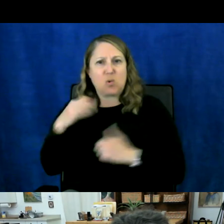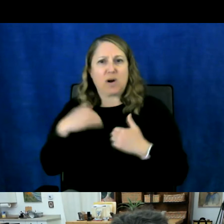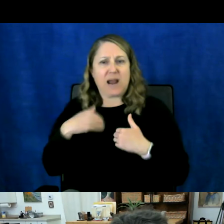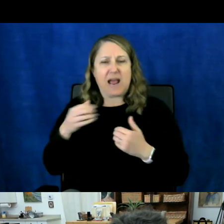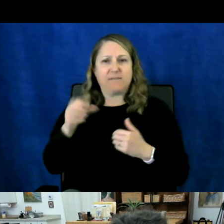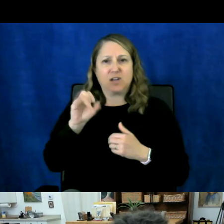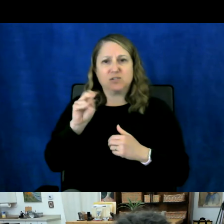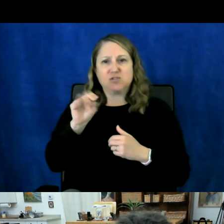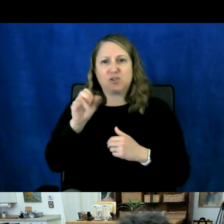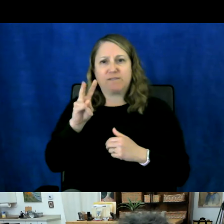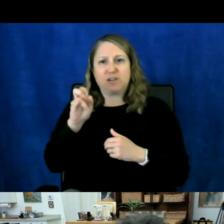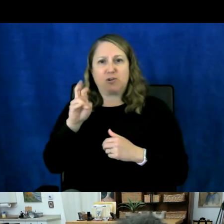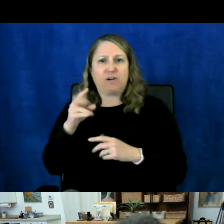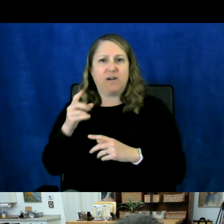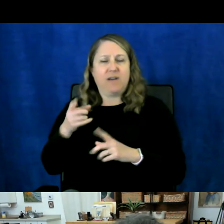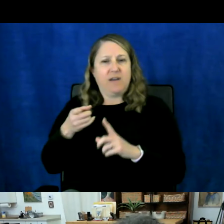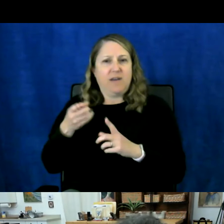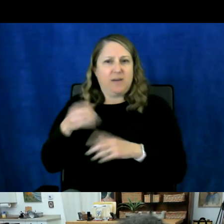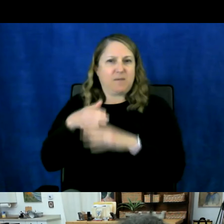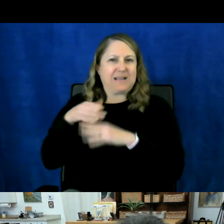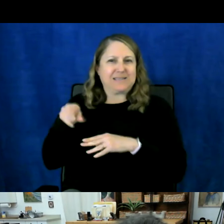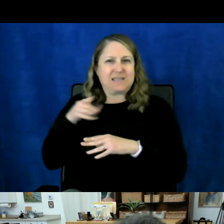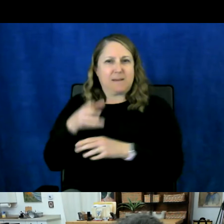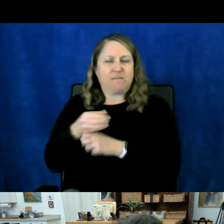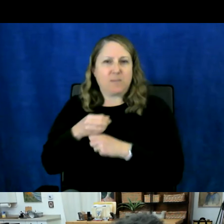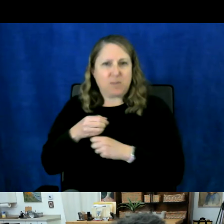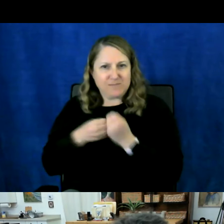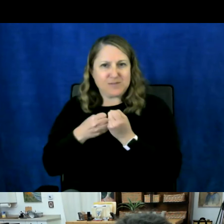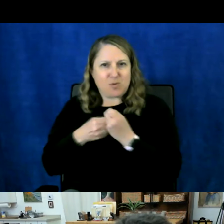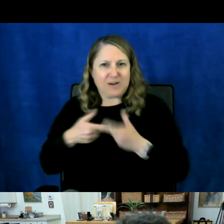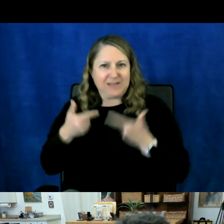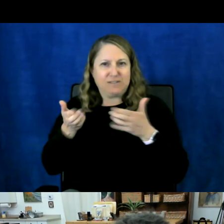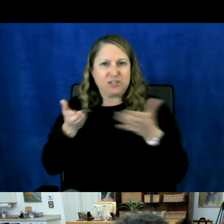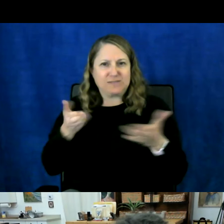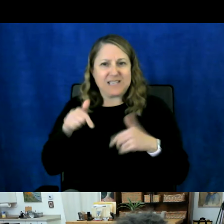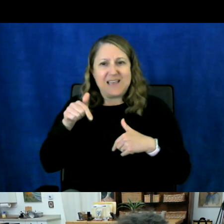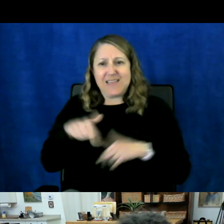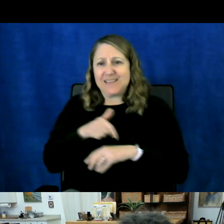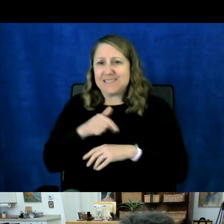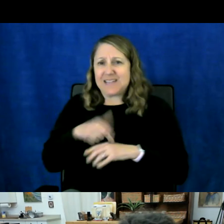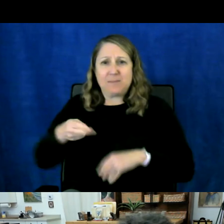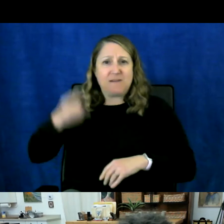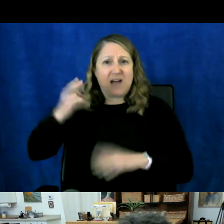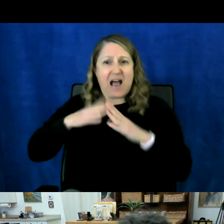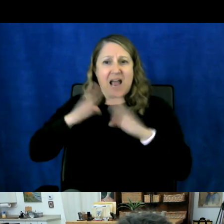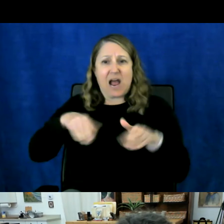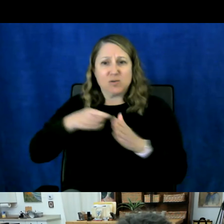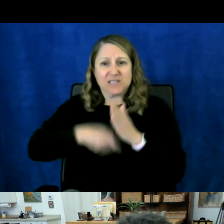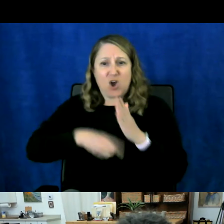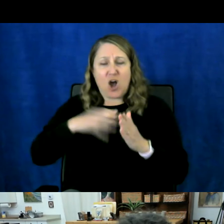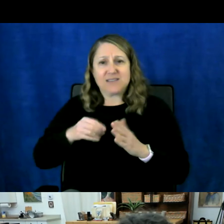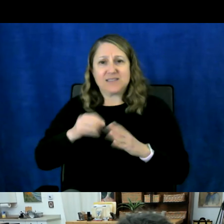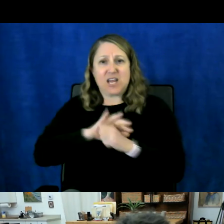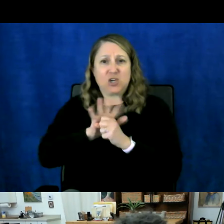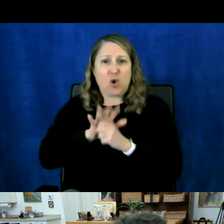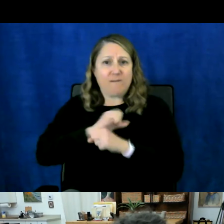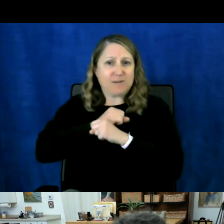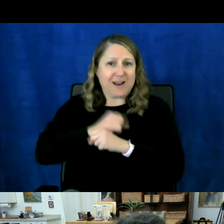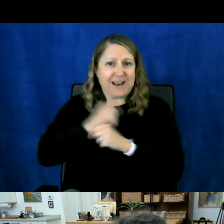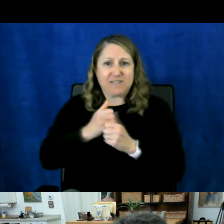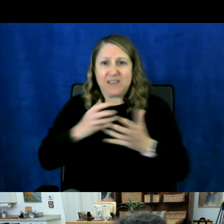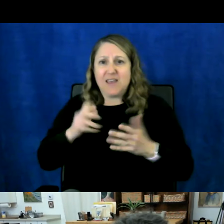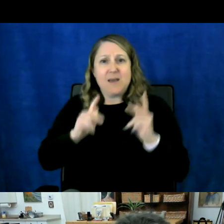living services. And sort of like in this age of high housing costs and COVID protections and everything else, people should